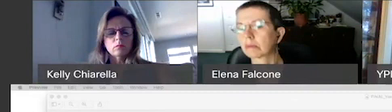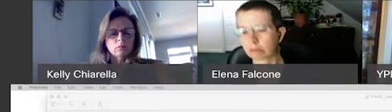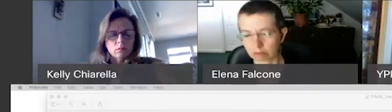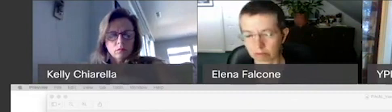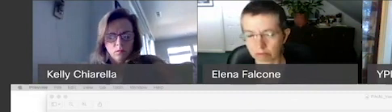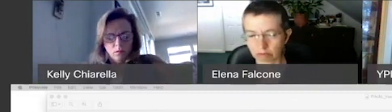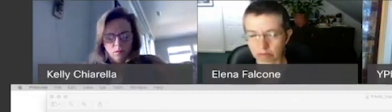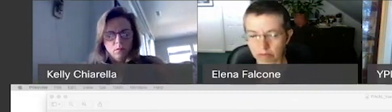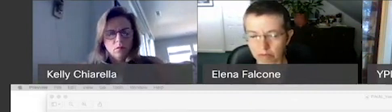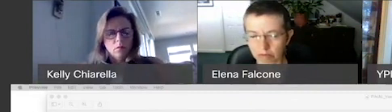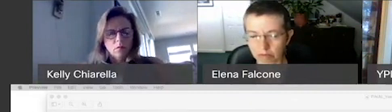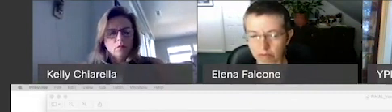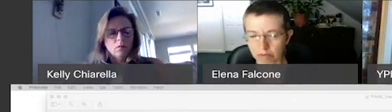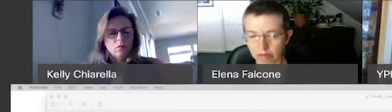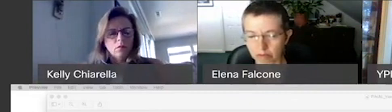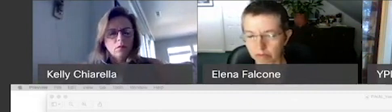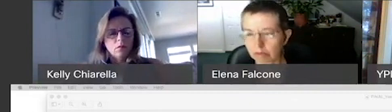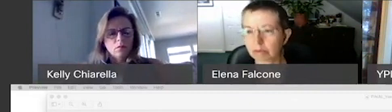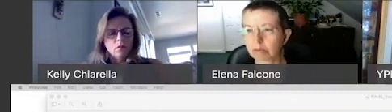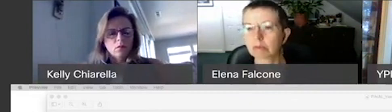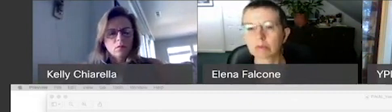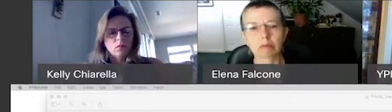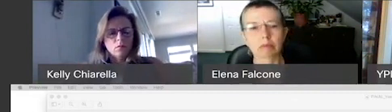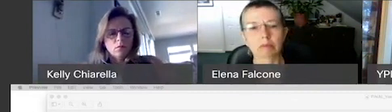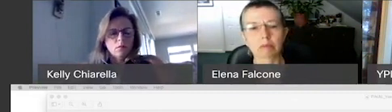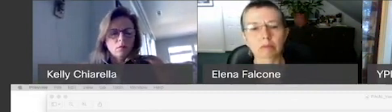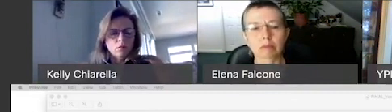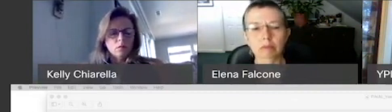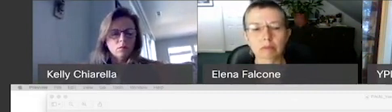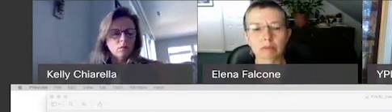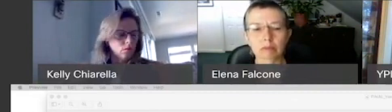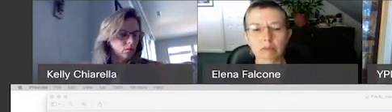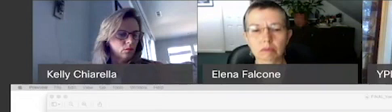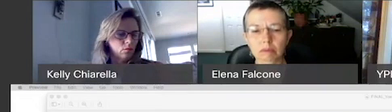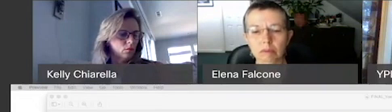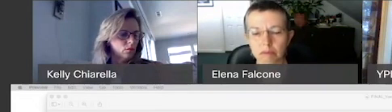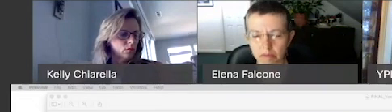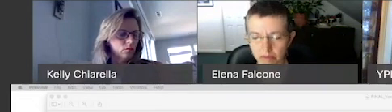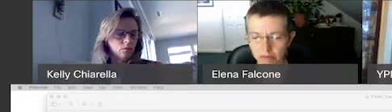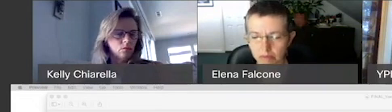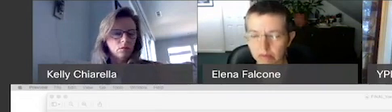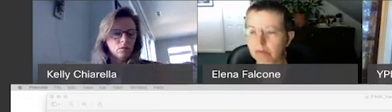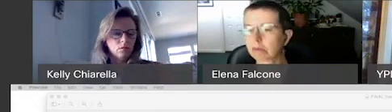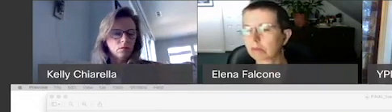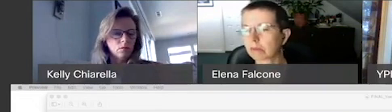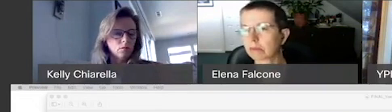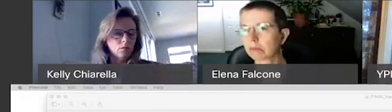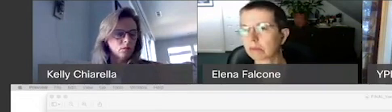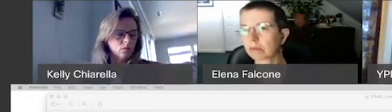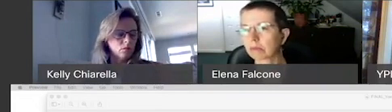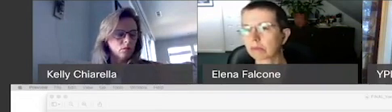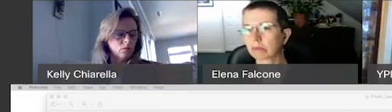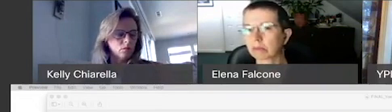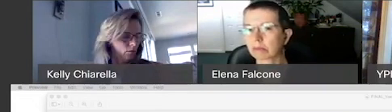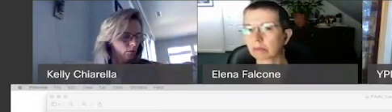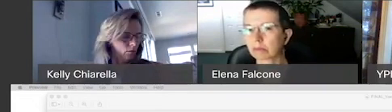out in a couple of minutes on how to let us know about price gouging. We all want to be generous in these times. We want to support our